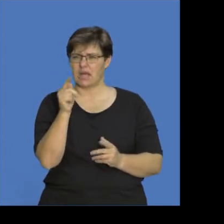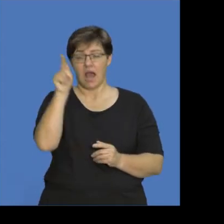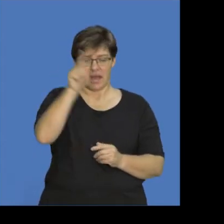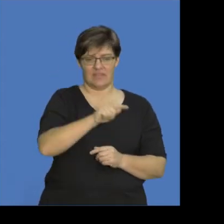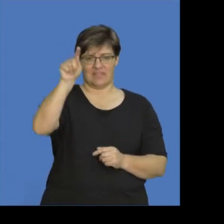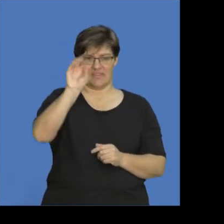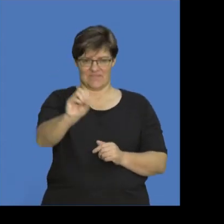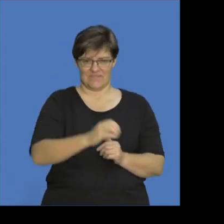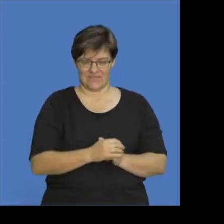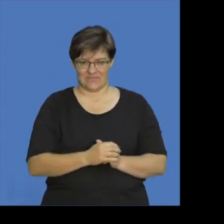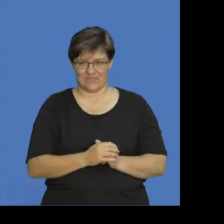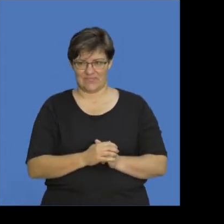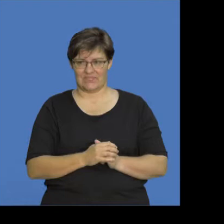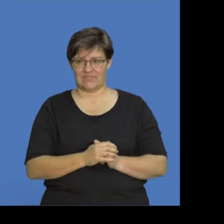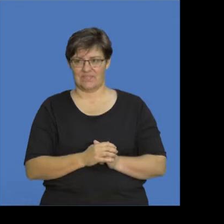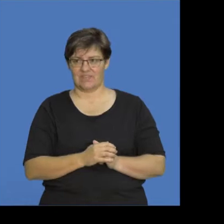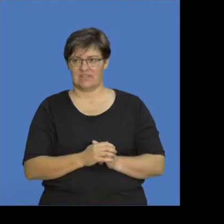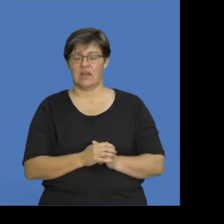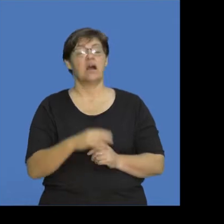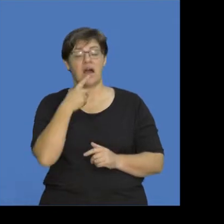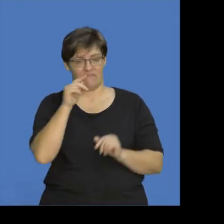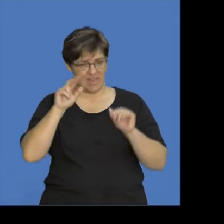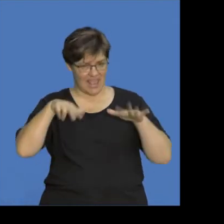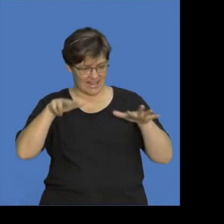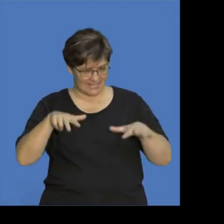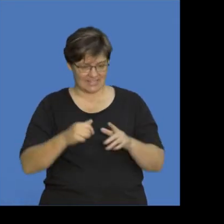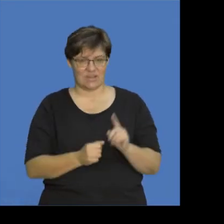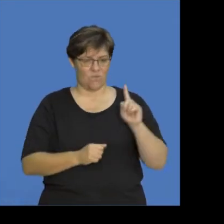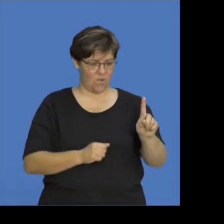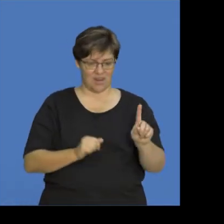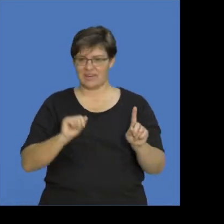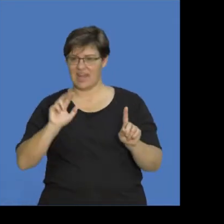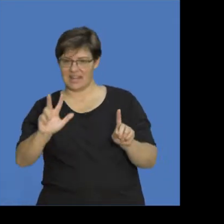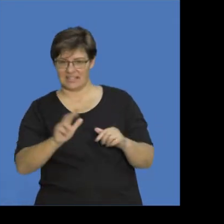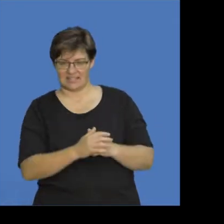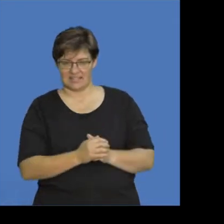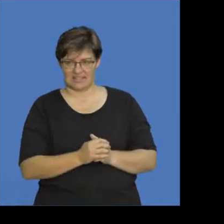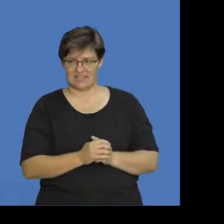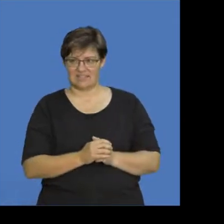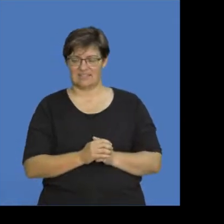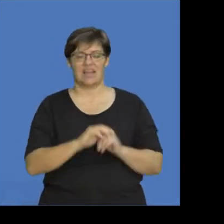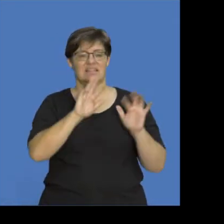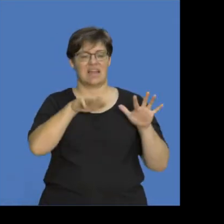that? Yes, there. You go, we have 18,